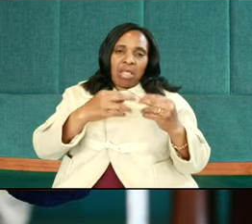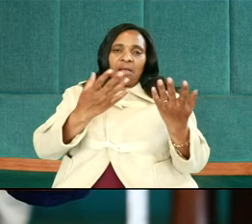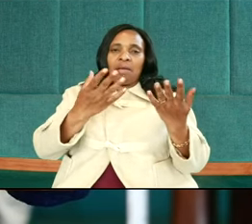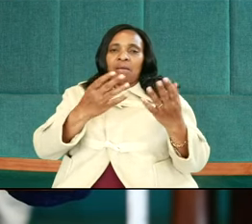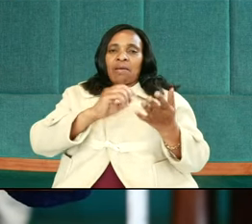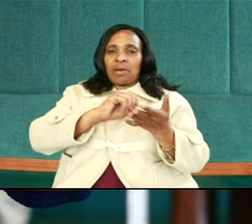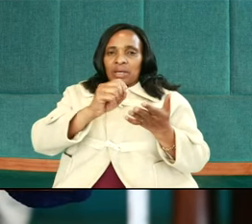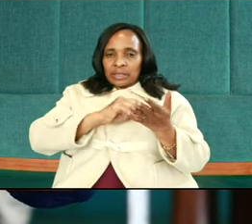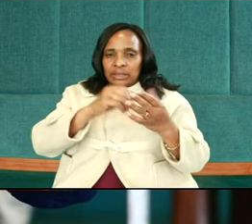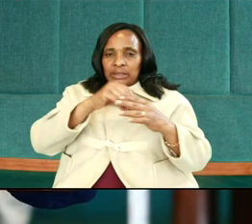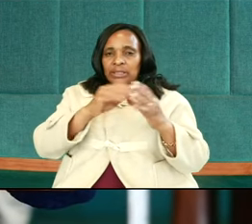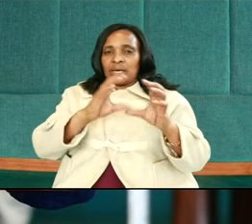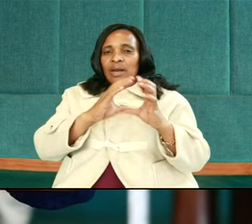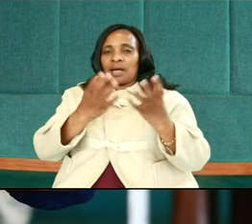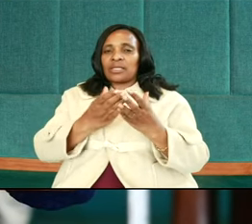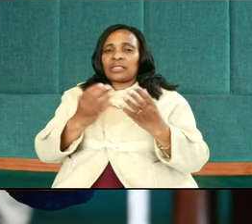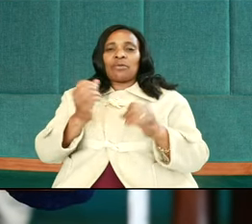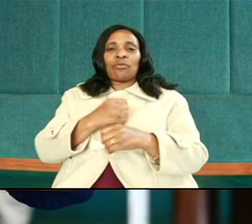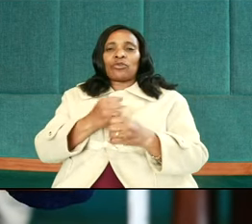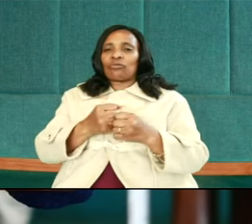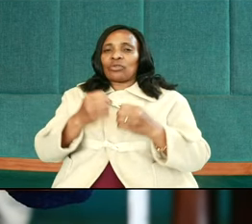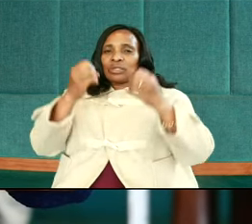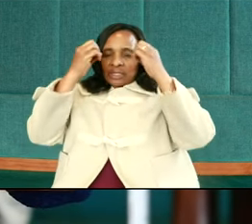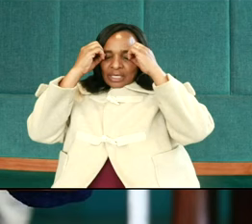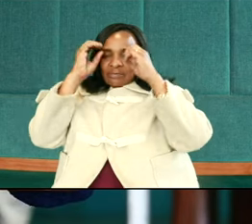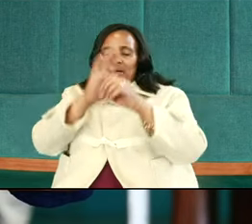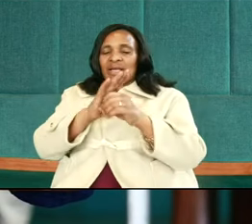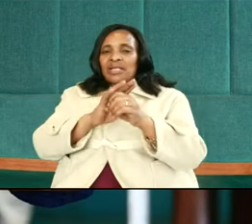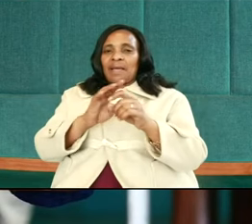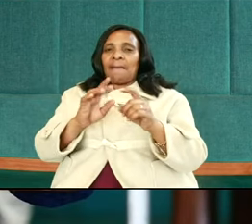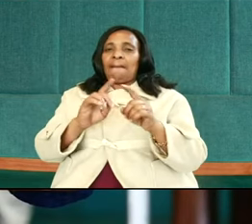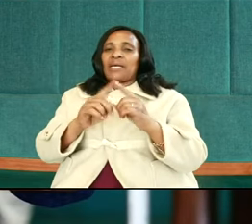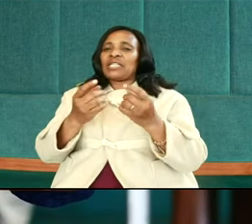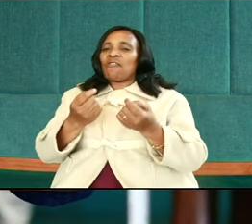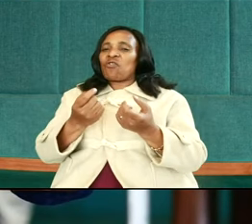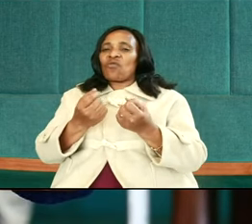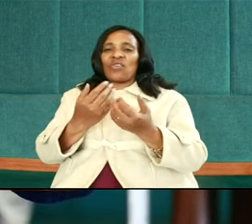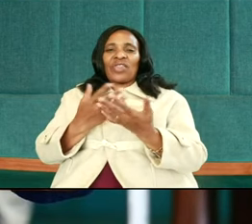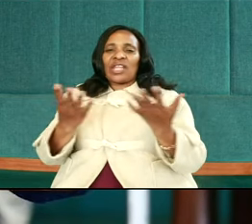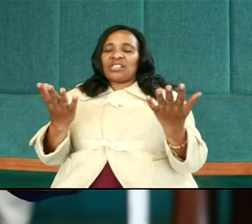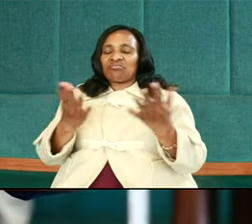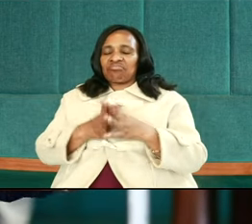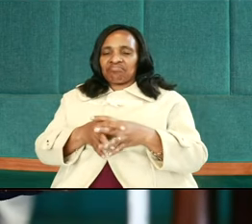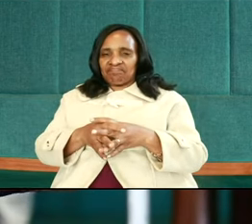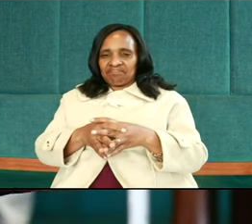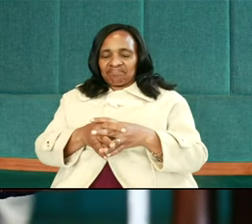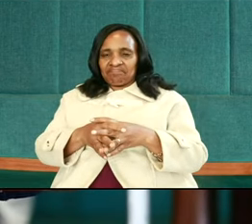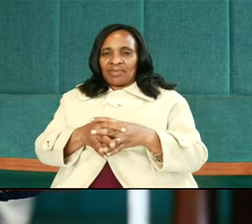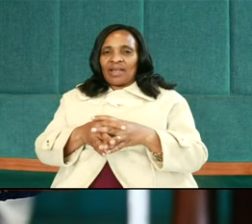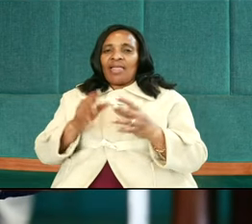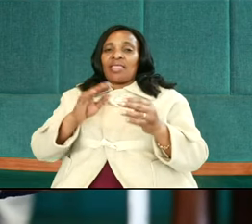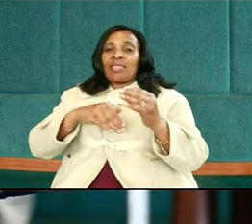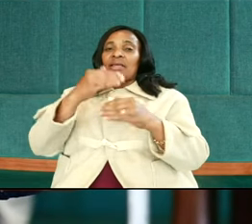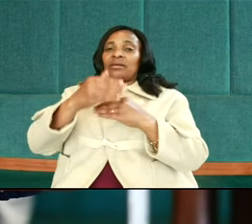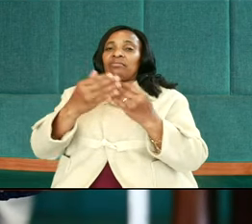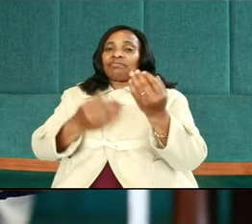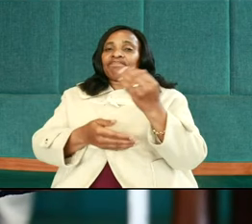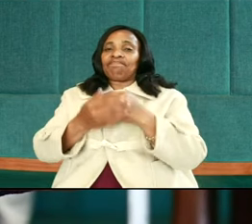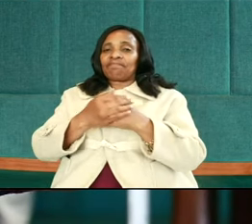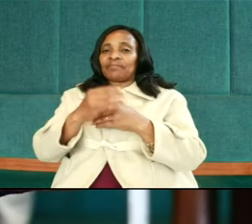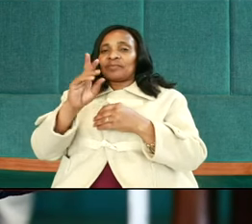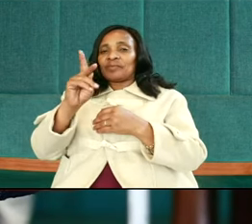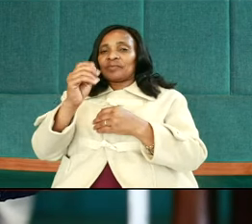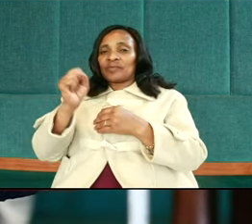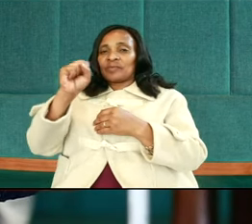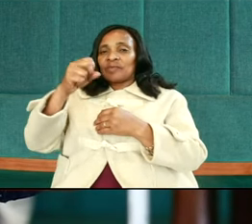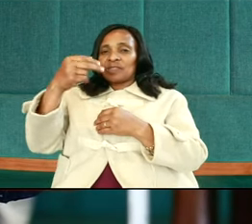in class. She wasn't able to study much, just a few things here and there. The next morning, Kashish